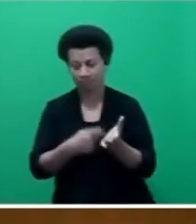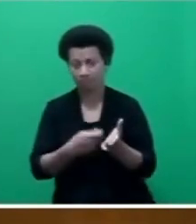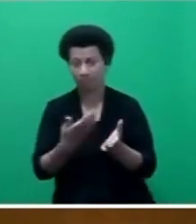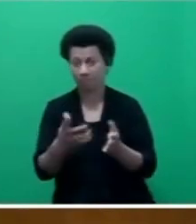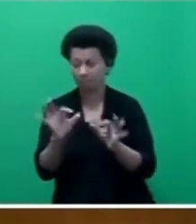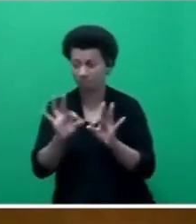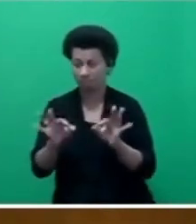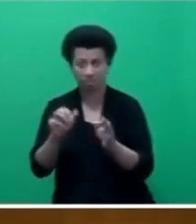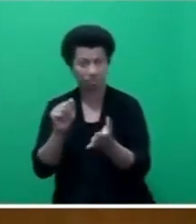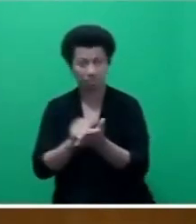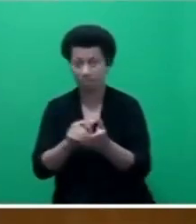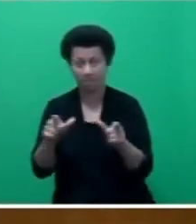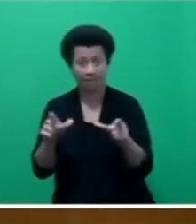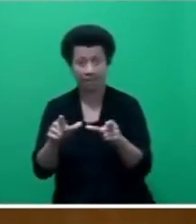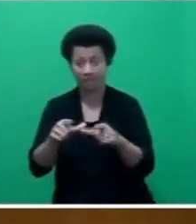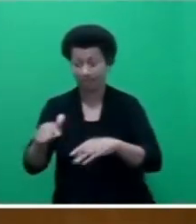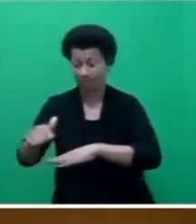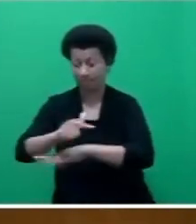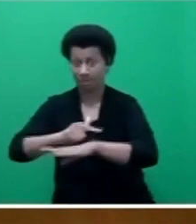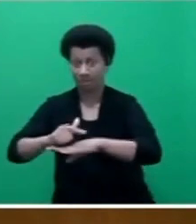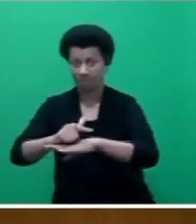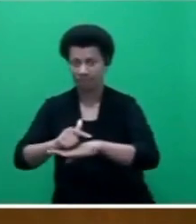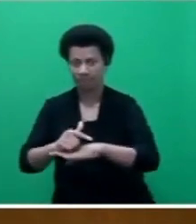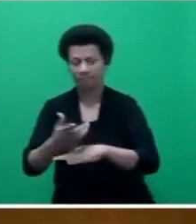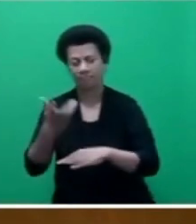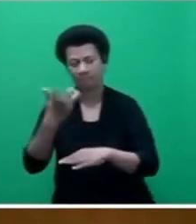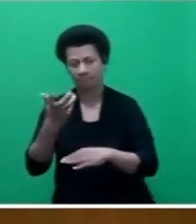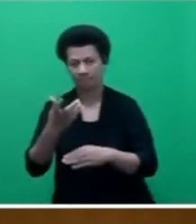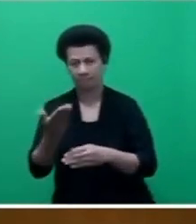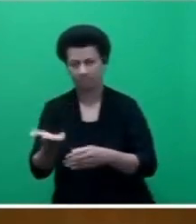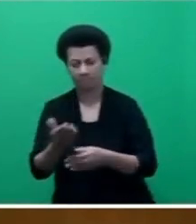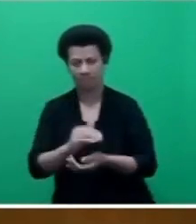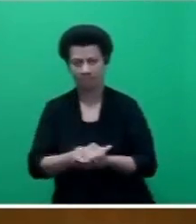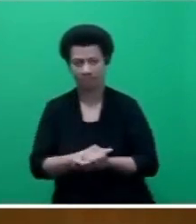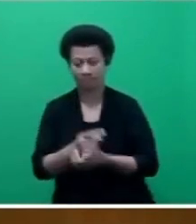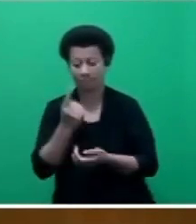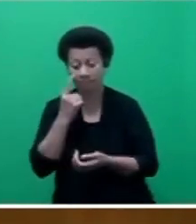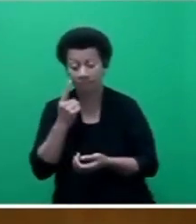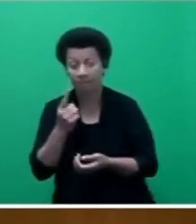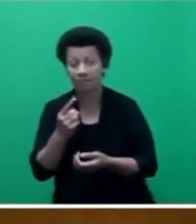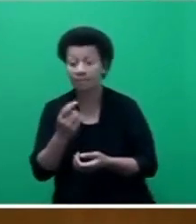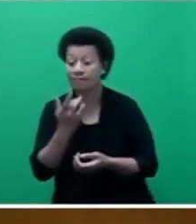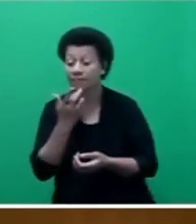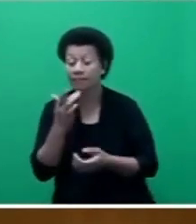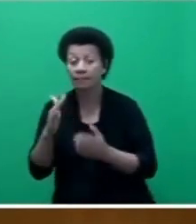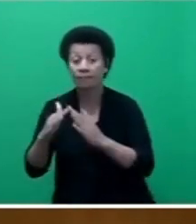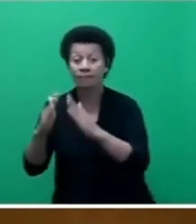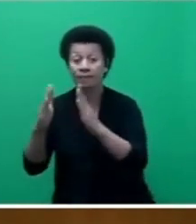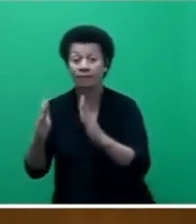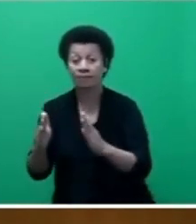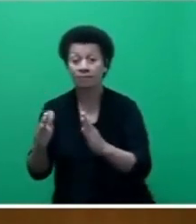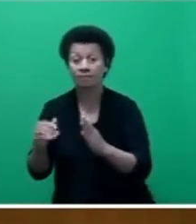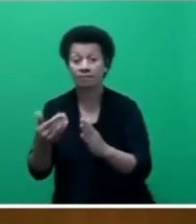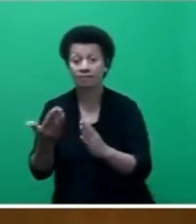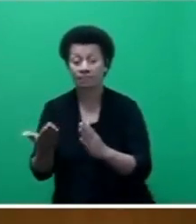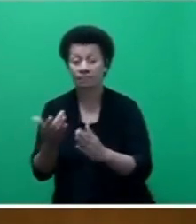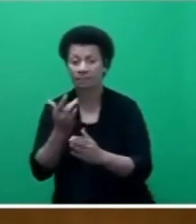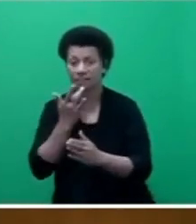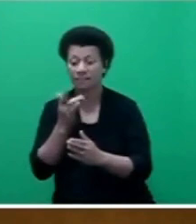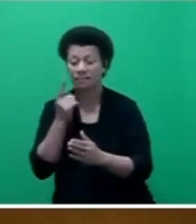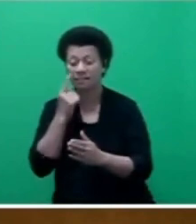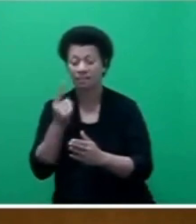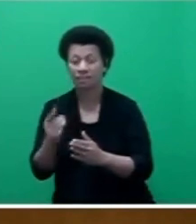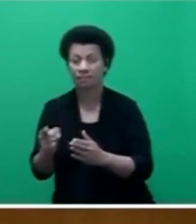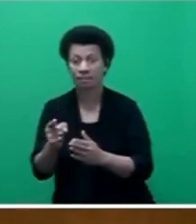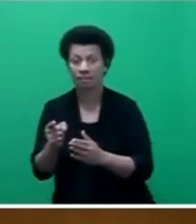uncertainty for occupants. This is reflected in the types of houses they build, which are more often than